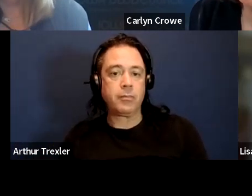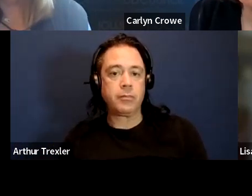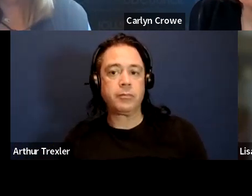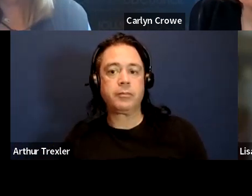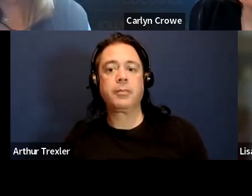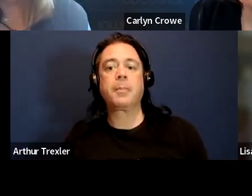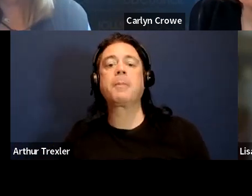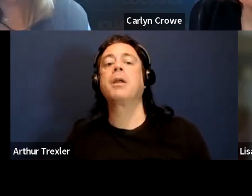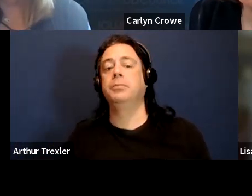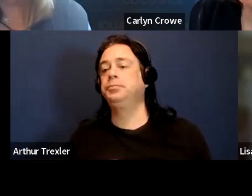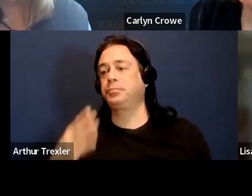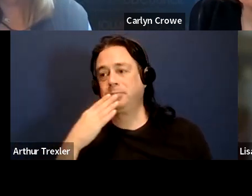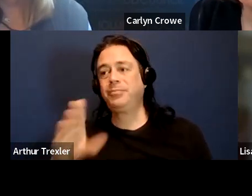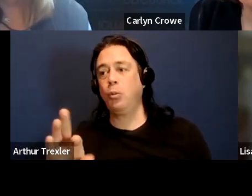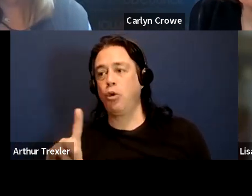Yeah, thank you, Brady.